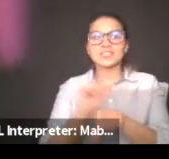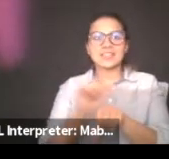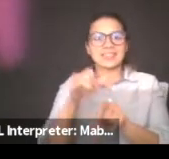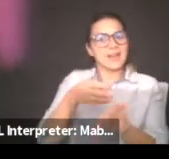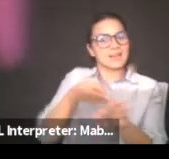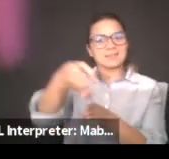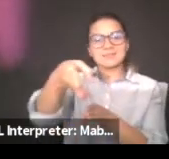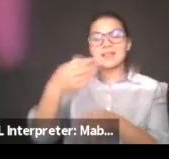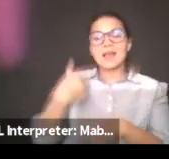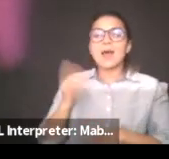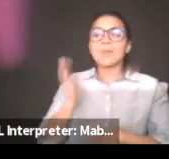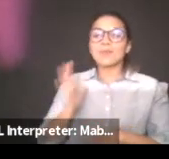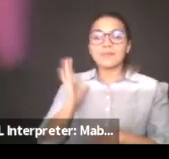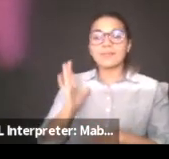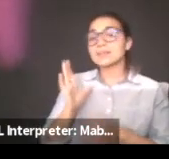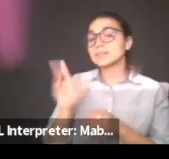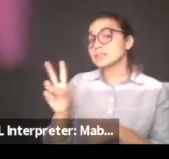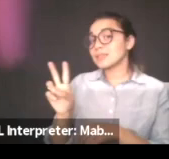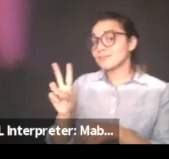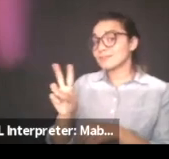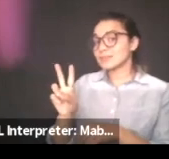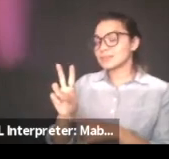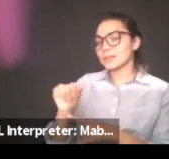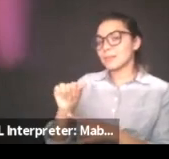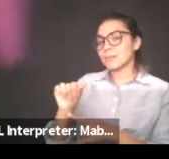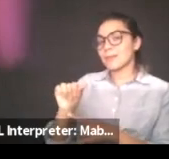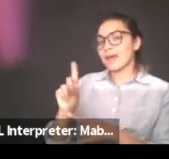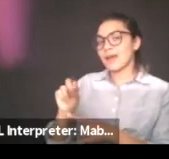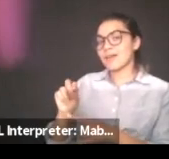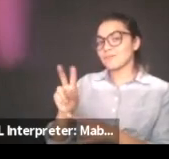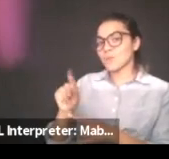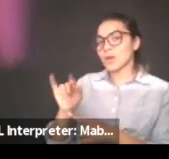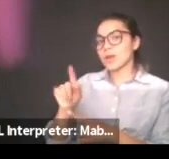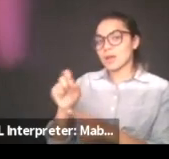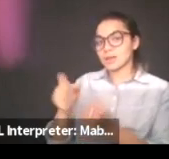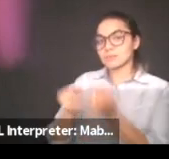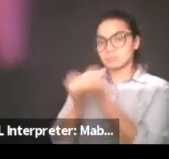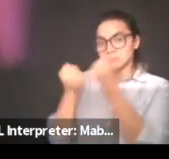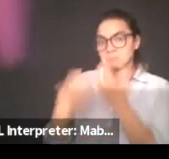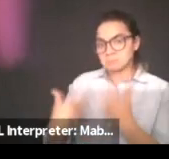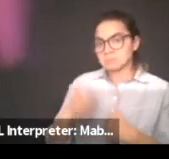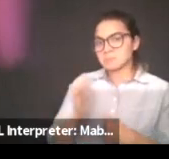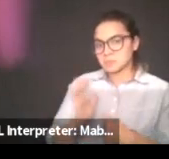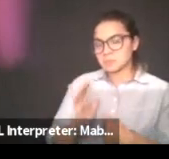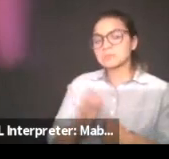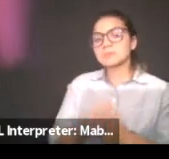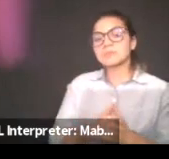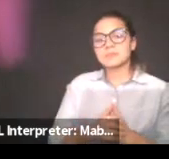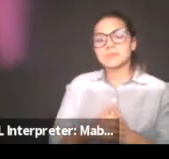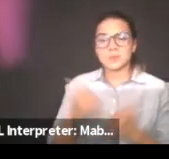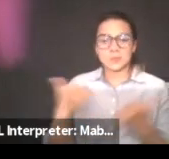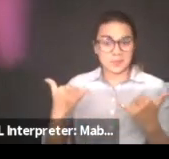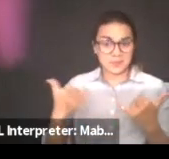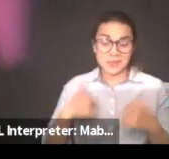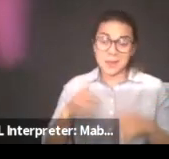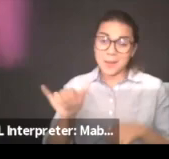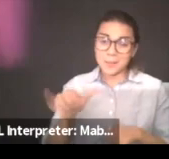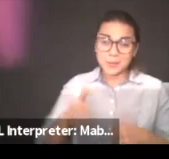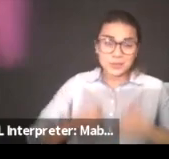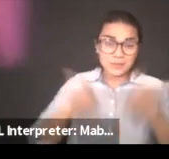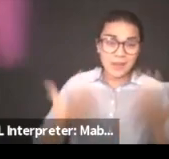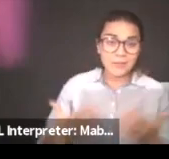previously a victim advocate and then became a public defender. So, come to you as a survivor today, as a survivor of color,